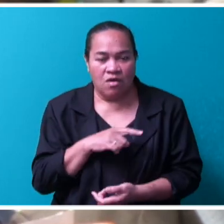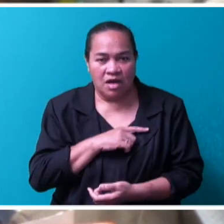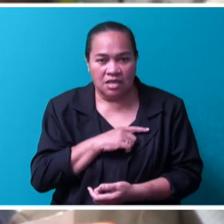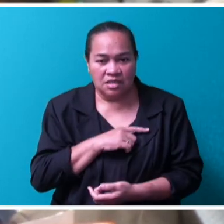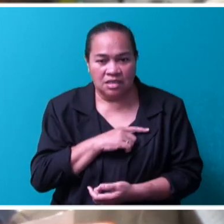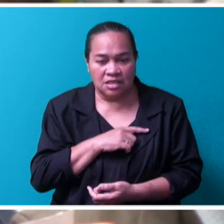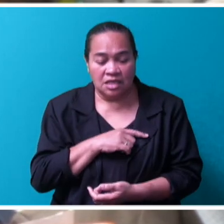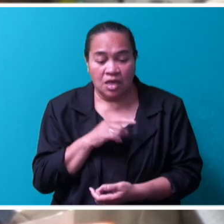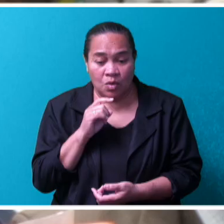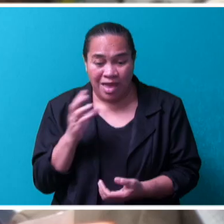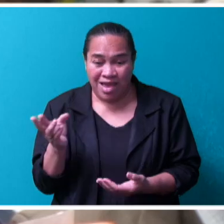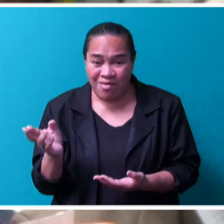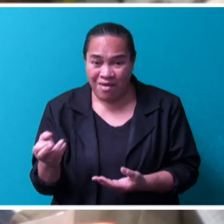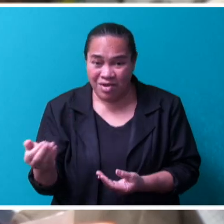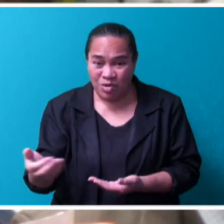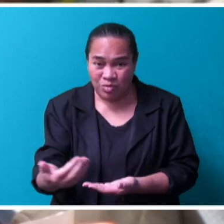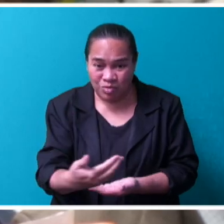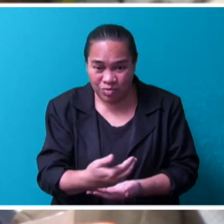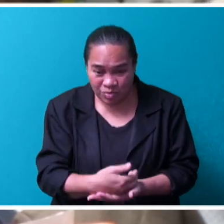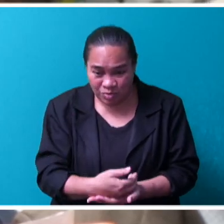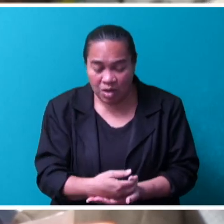Estimated revenue for